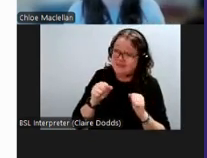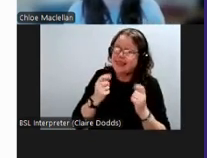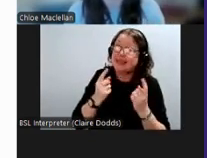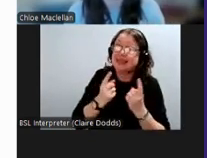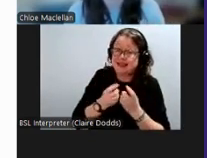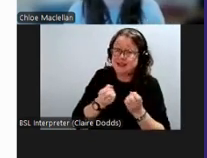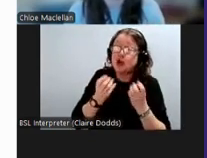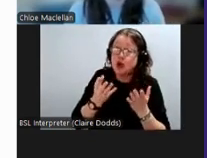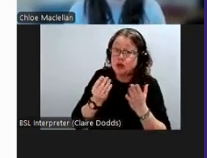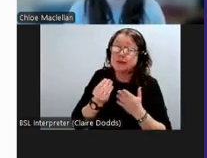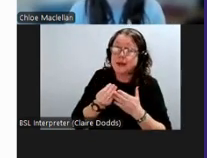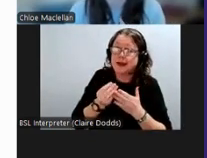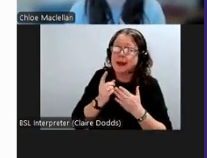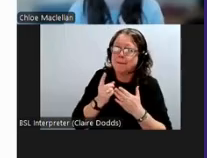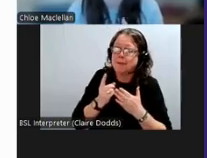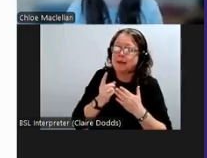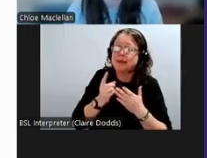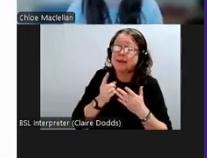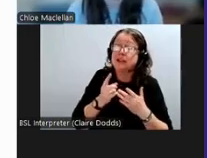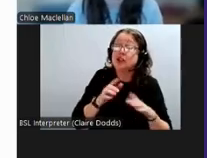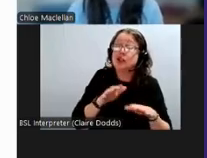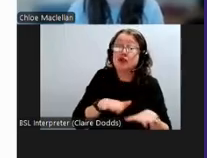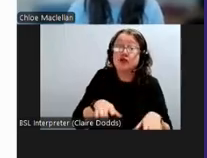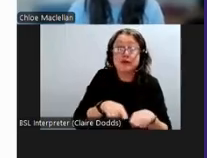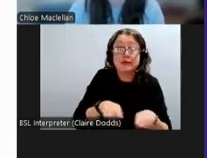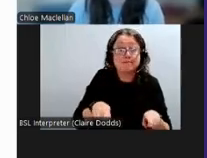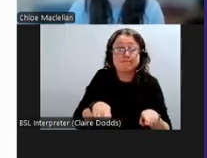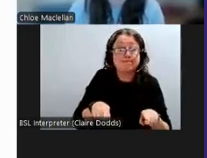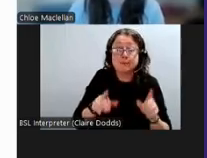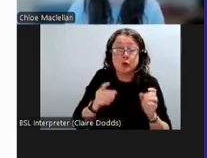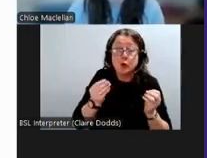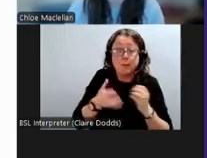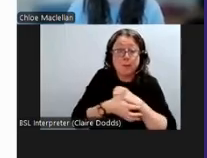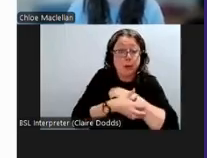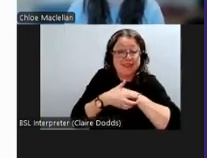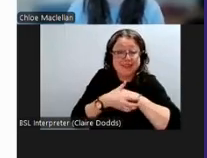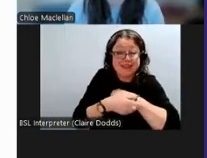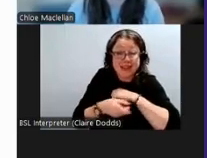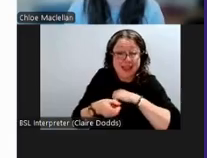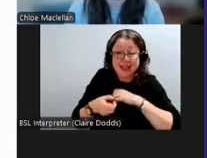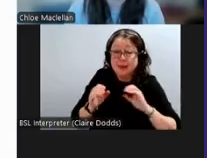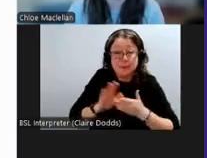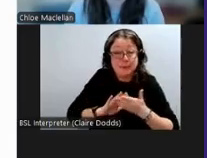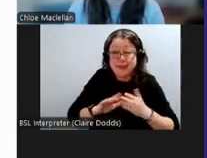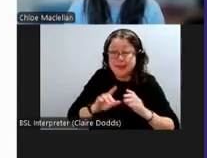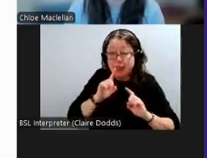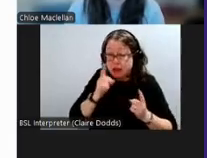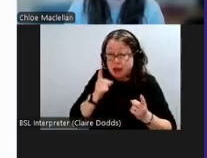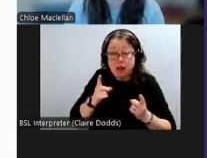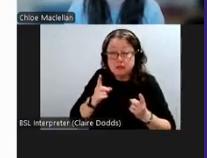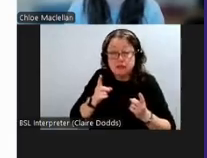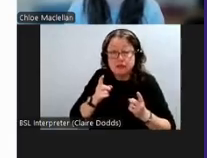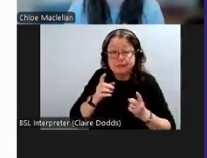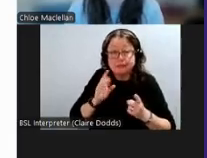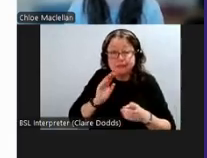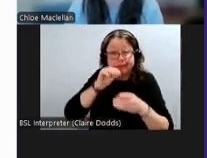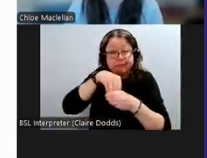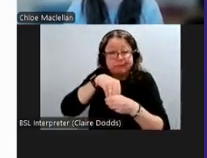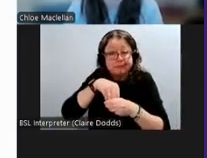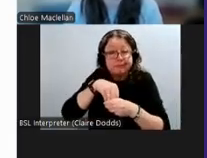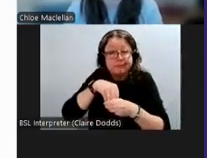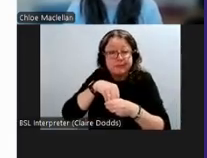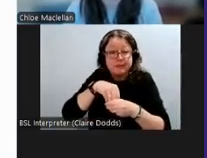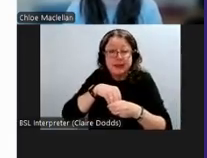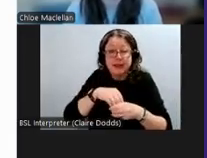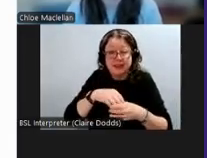actually mean that there are children missing out. There are children struggling with a behaviour system that doesn't support them because they're being punished for